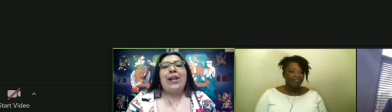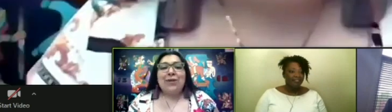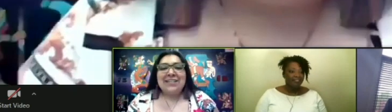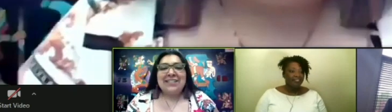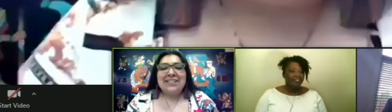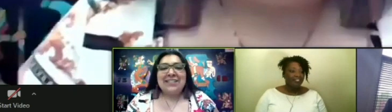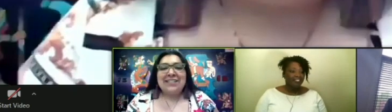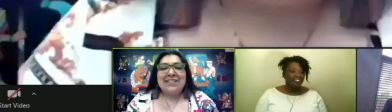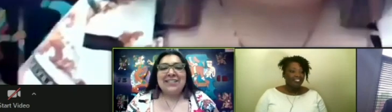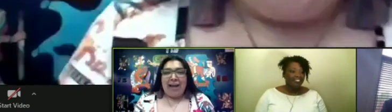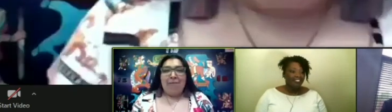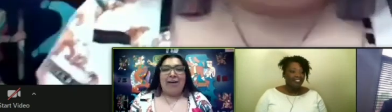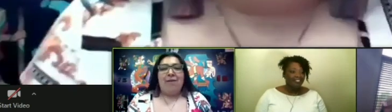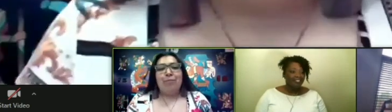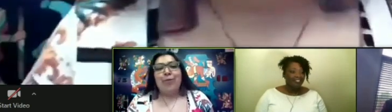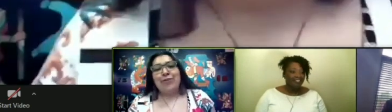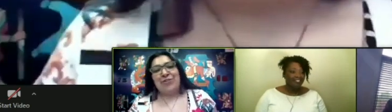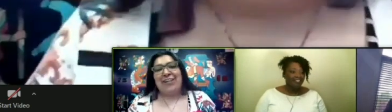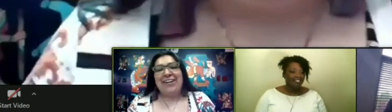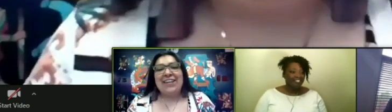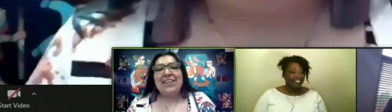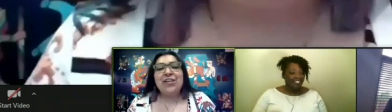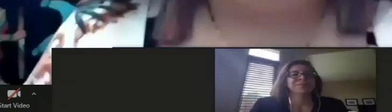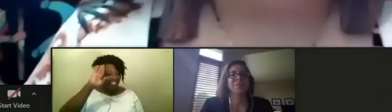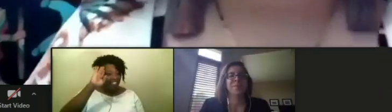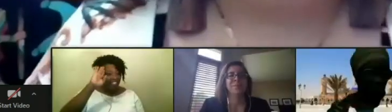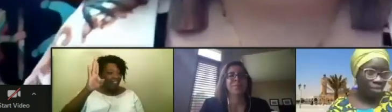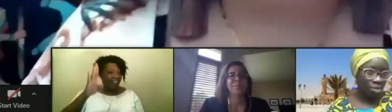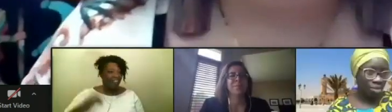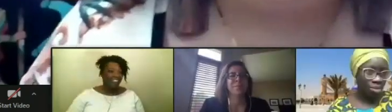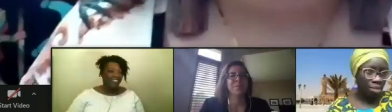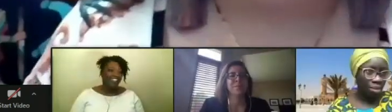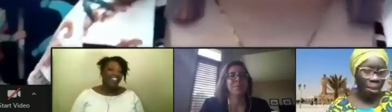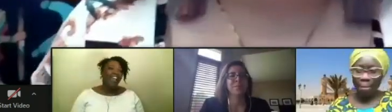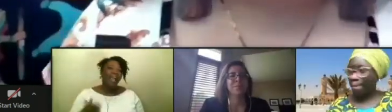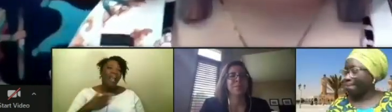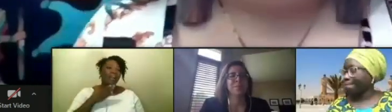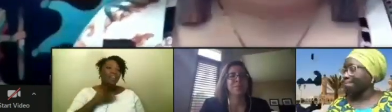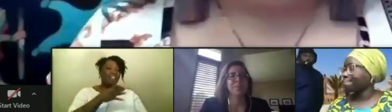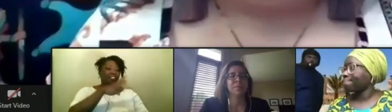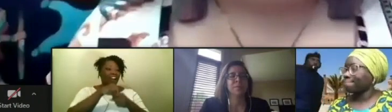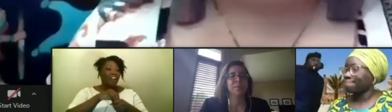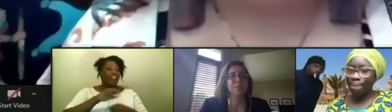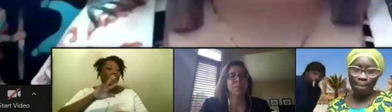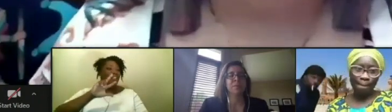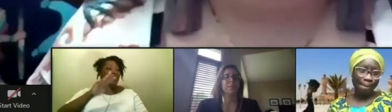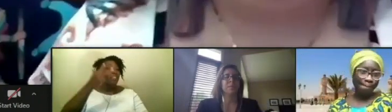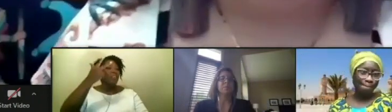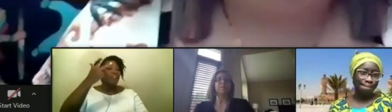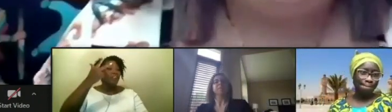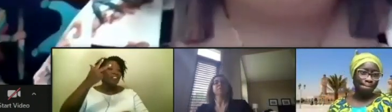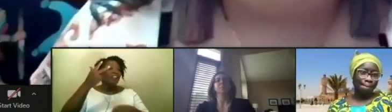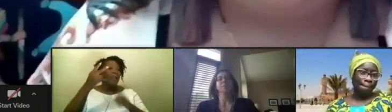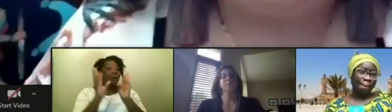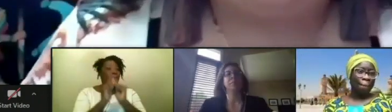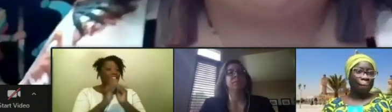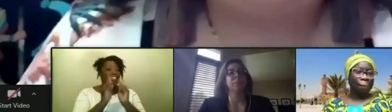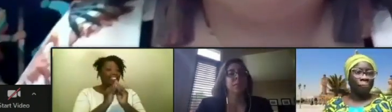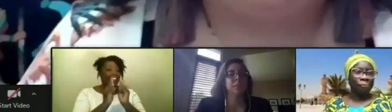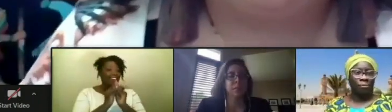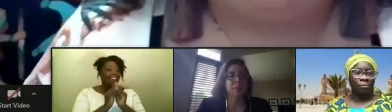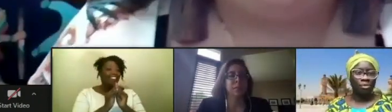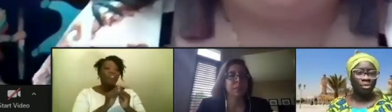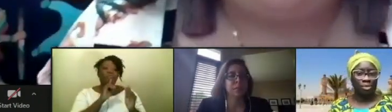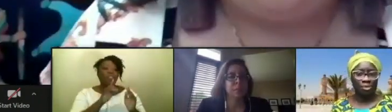Hola, buenas tardes. Marhaba, bonjour. Thank you all for joining us today for our third COVID313 town hall in supporting